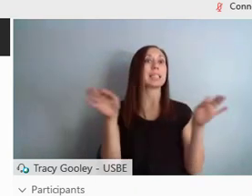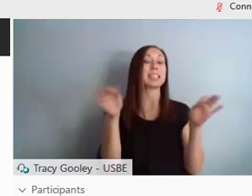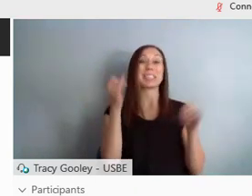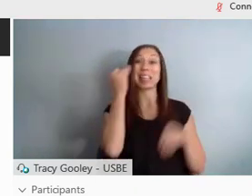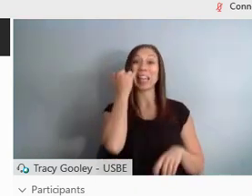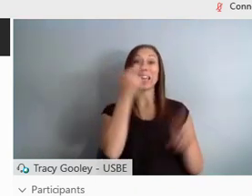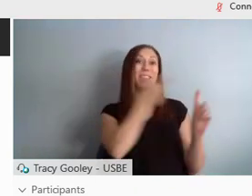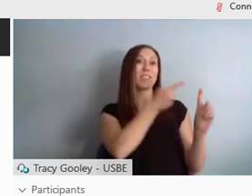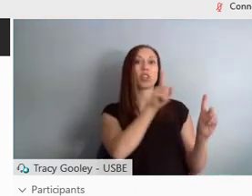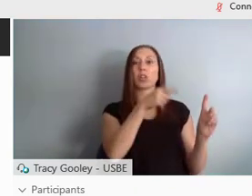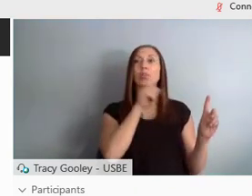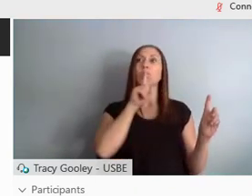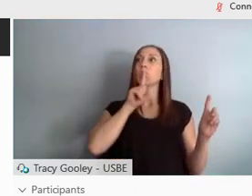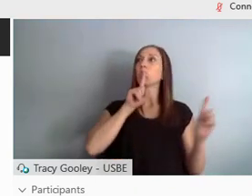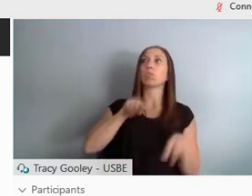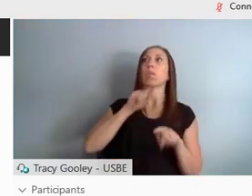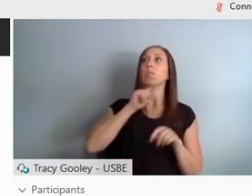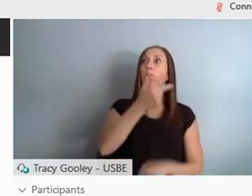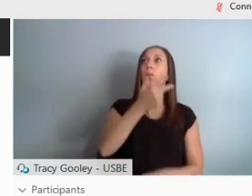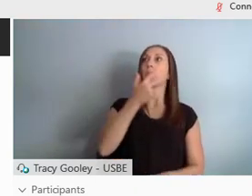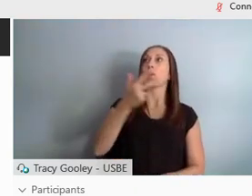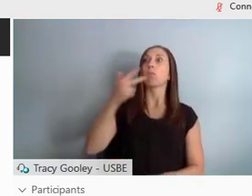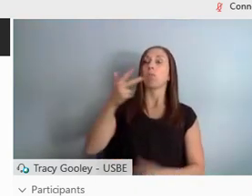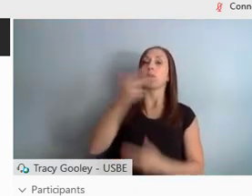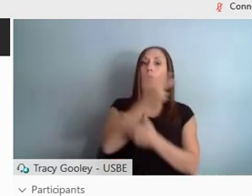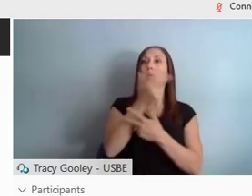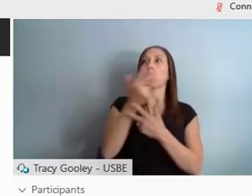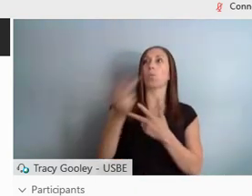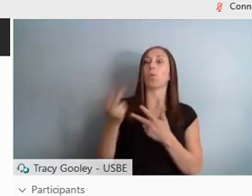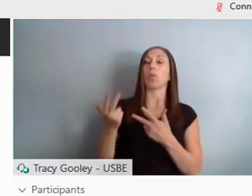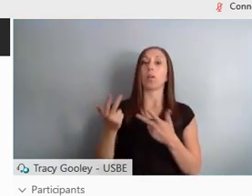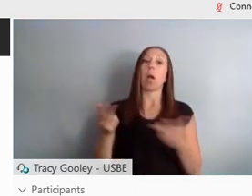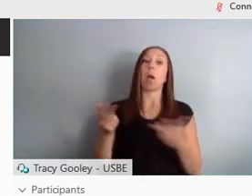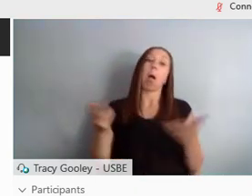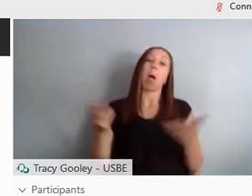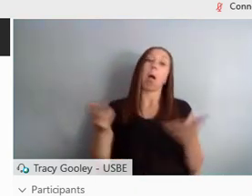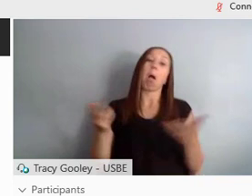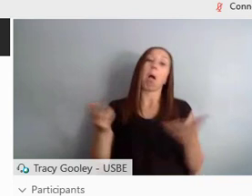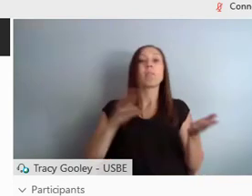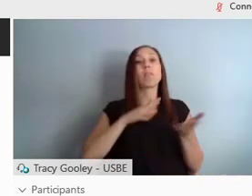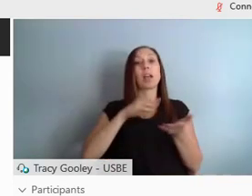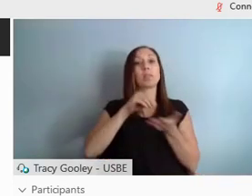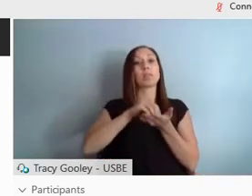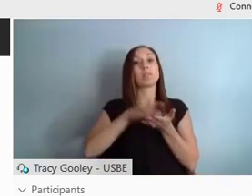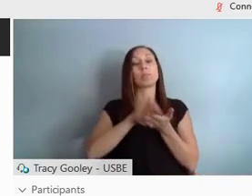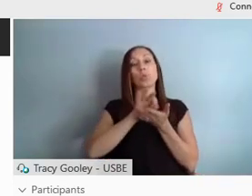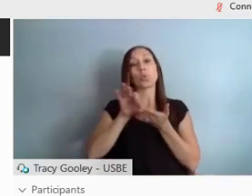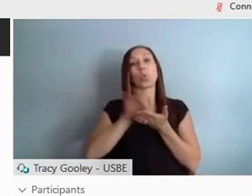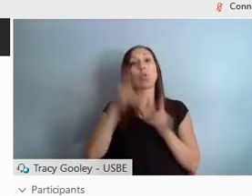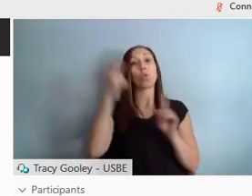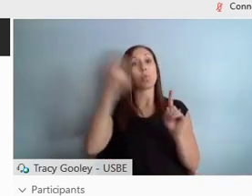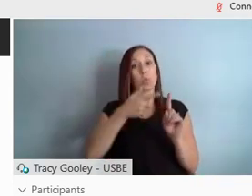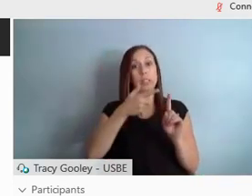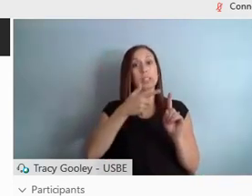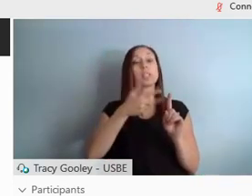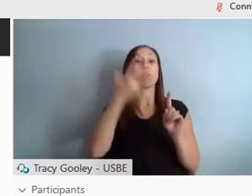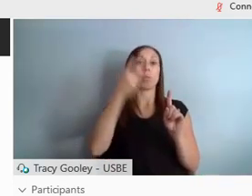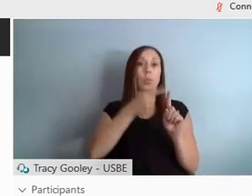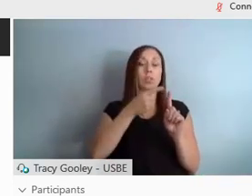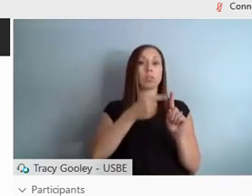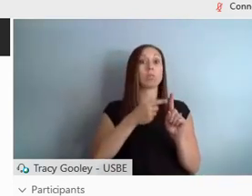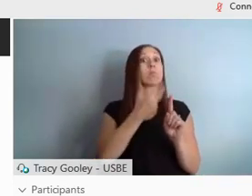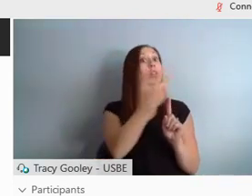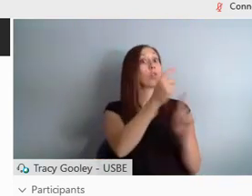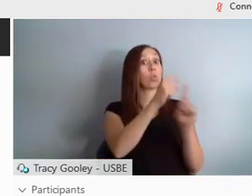If she only responds with 3 words for each of the remaining prompts, she would score 3 points because it was